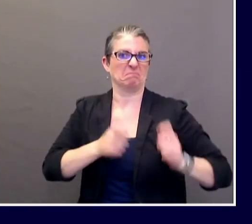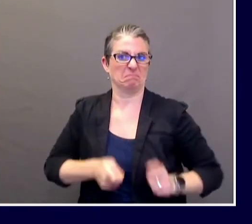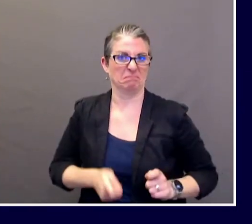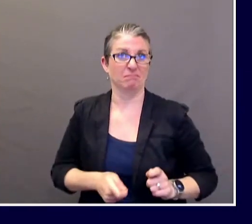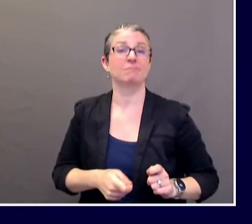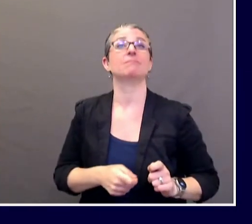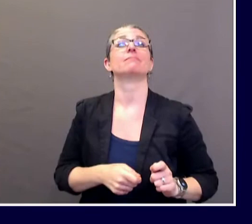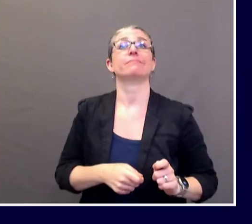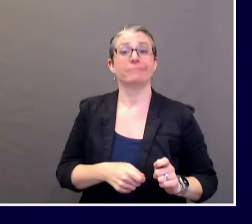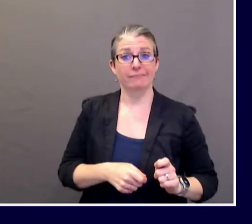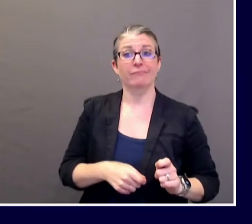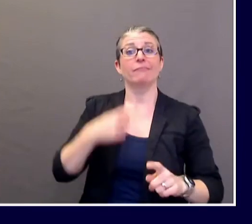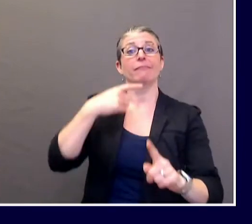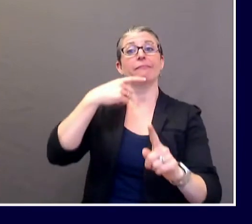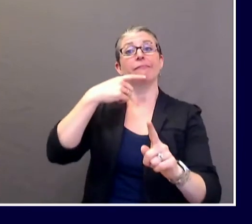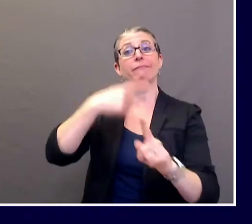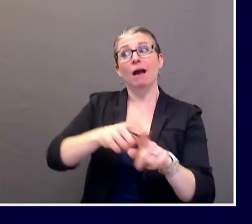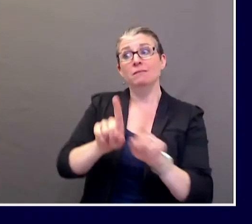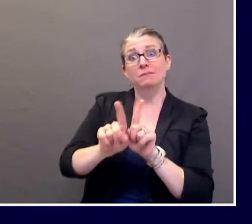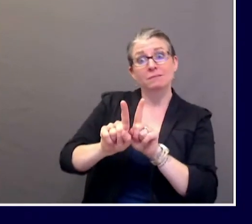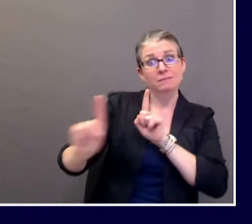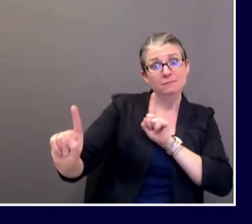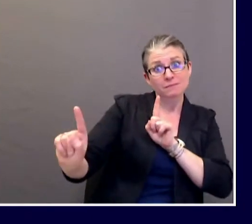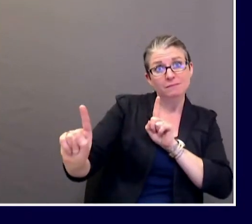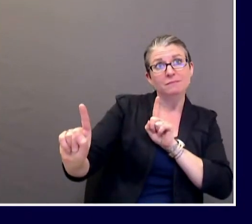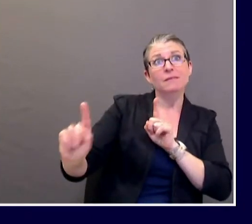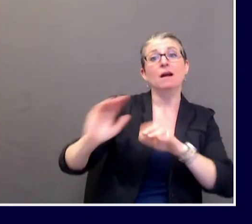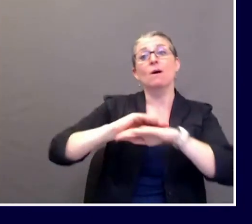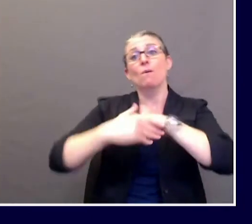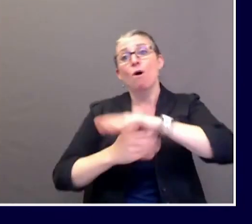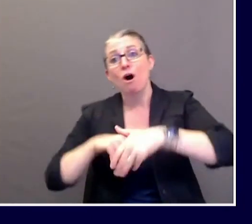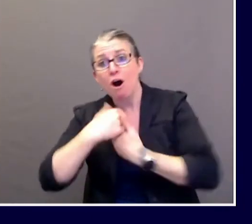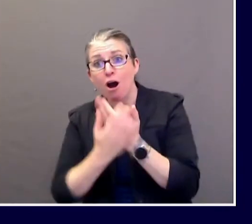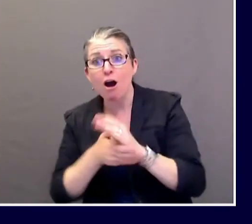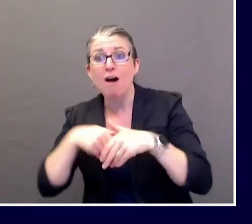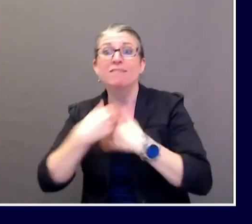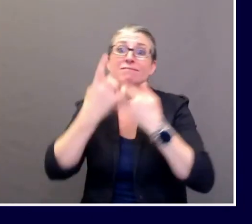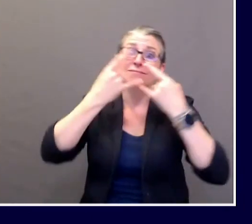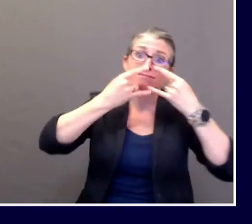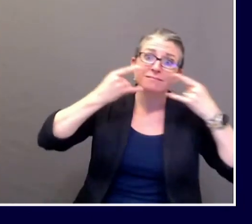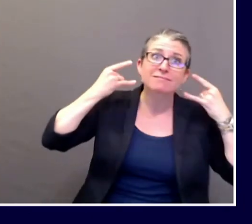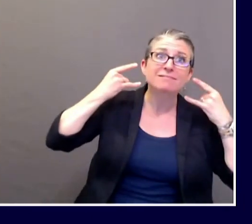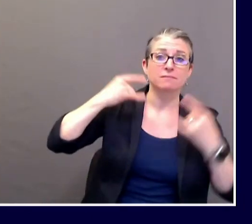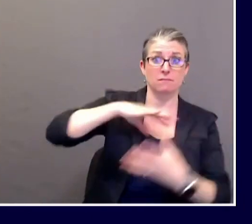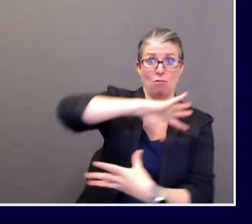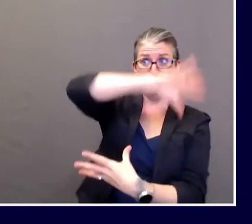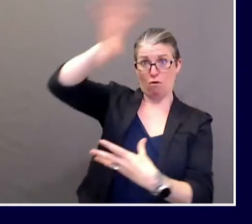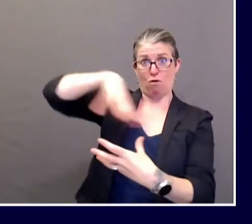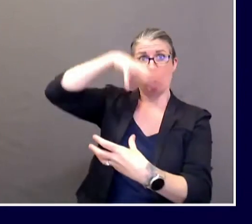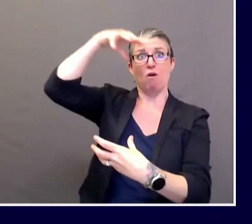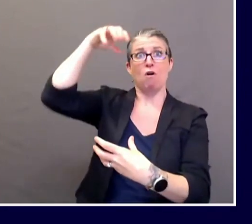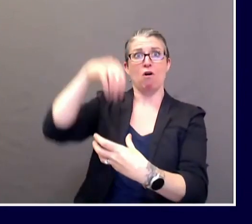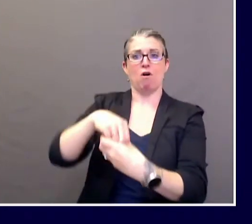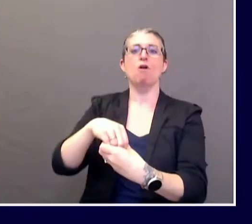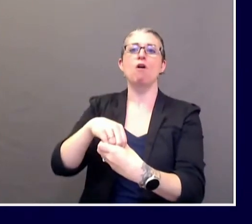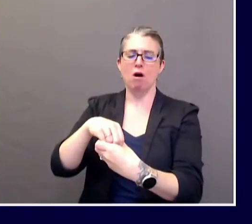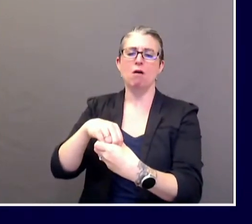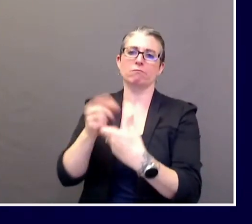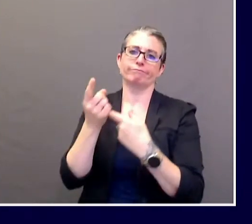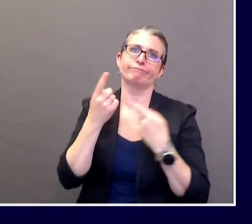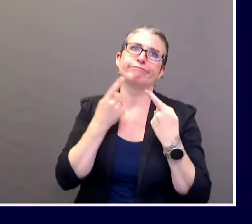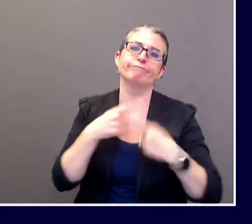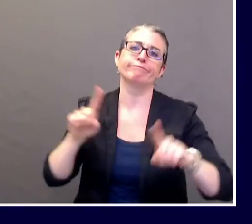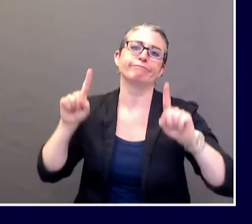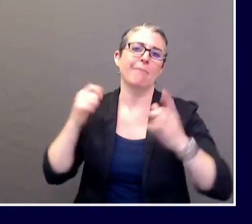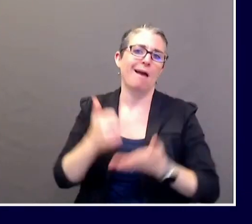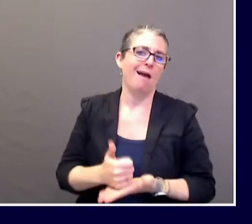and teachers for their hard work this past year to safely open Maine schools and hope that this new option helps them to continue that work.